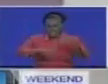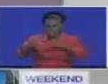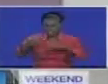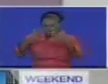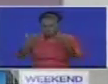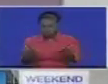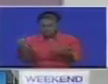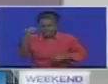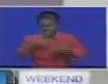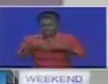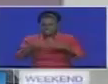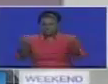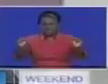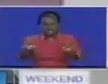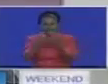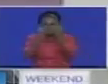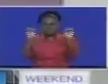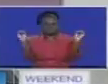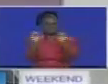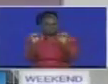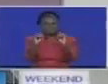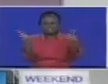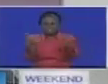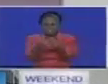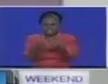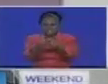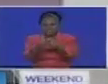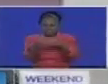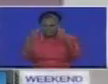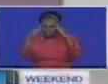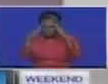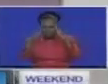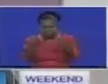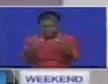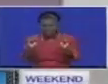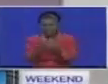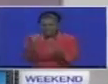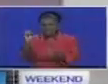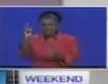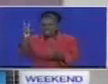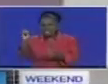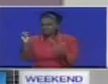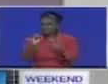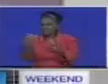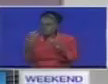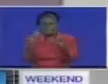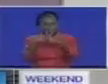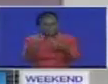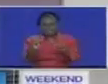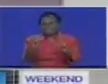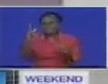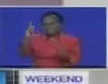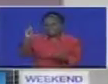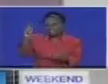the elections that never were. And of course, we'll not just be taking a look at what's happening in ODM, but also what's happening within